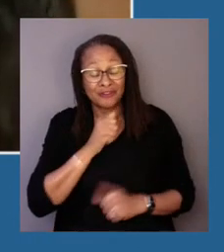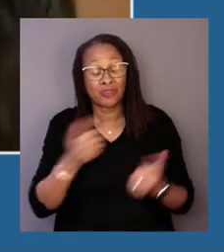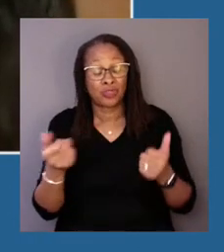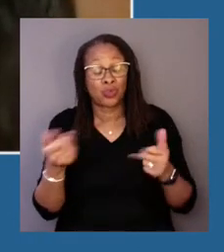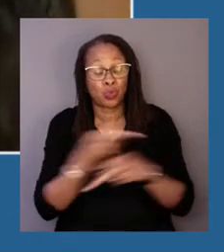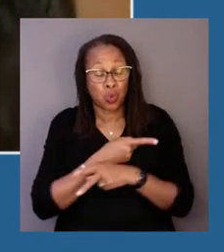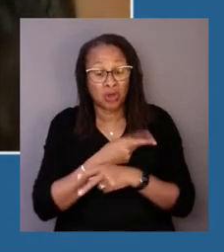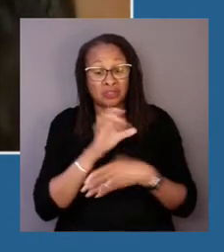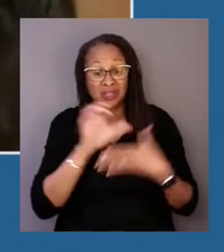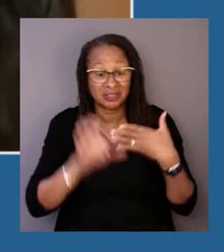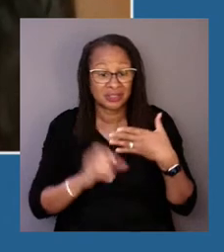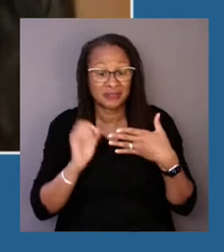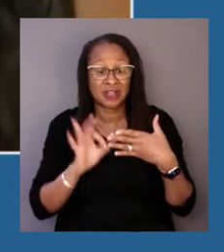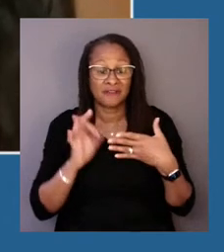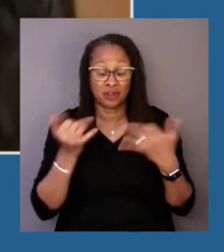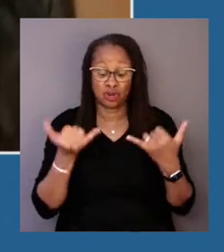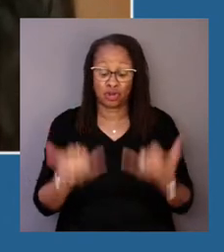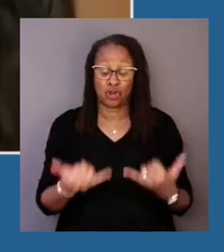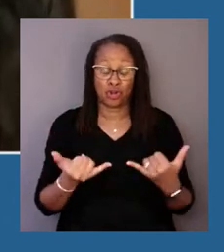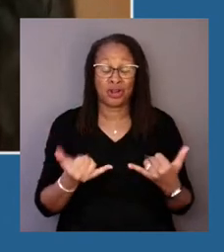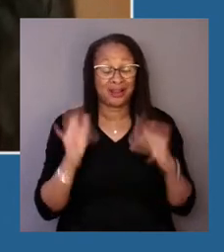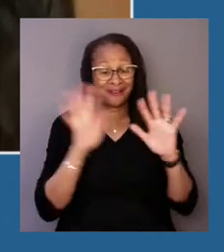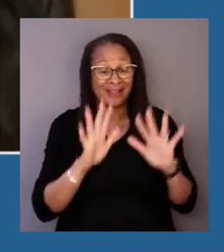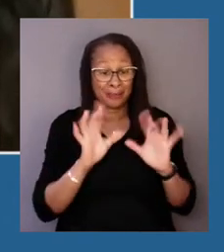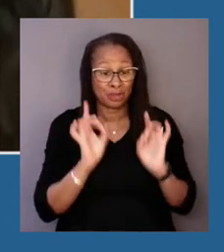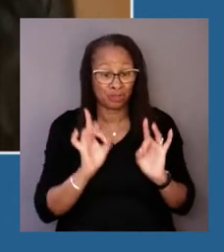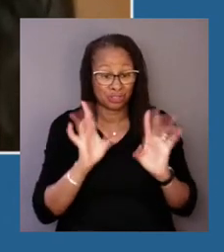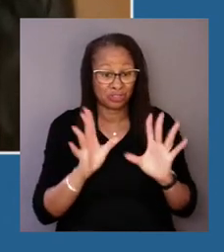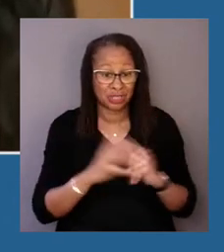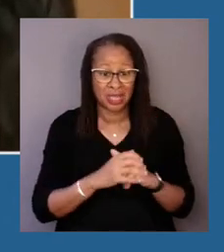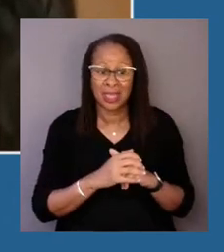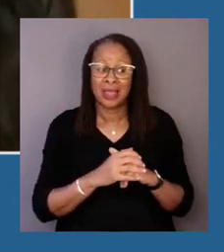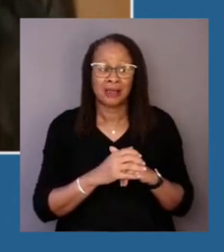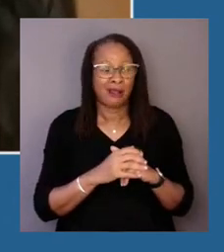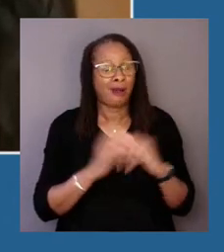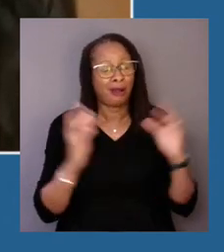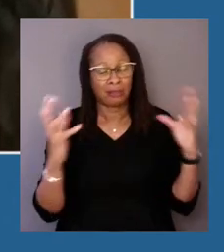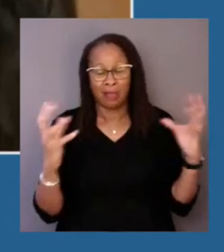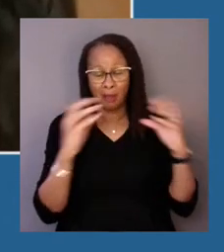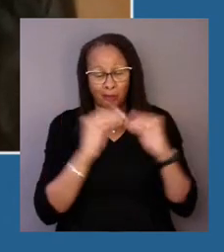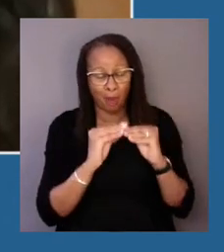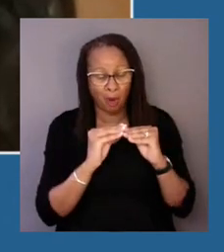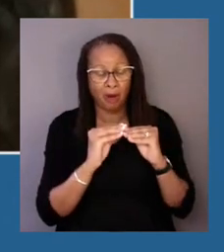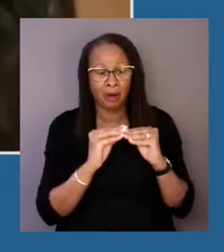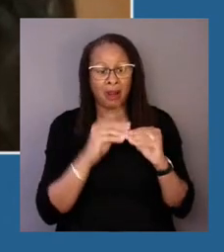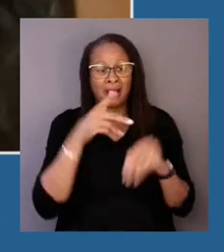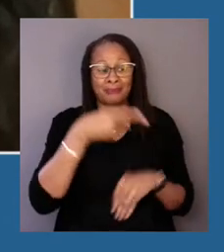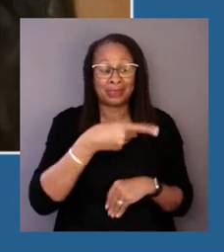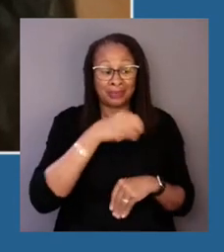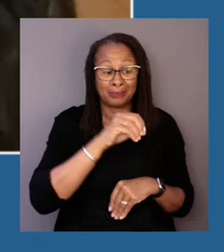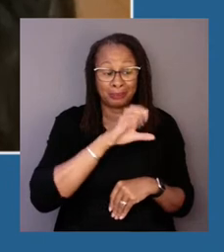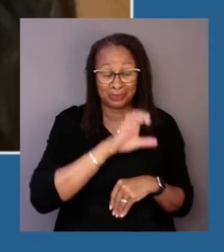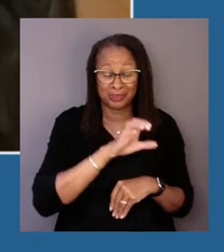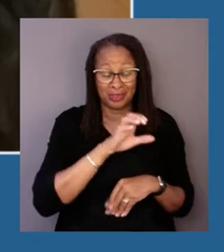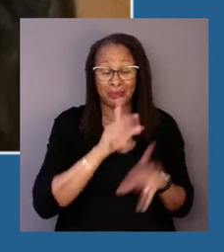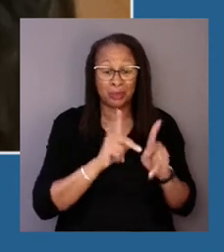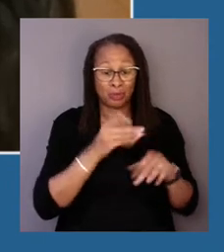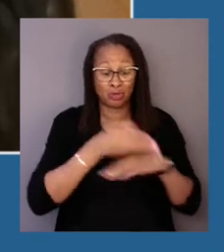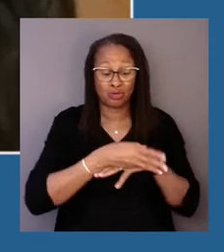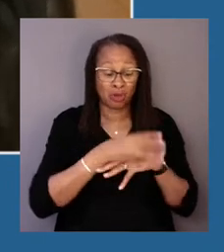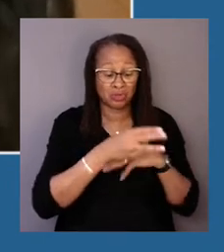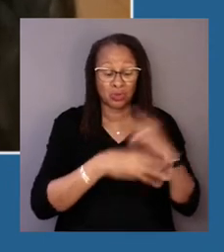of our current climate crisis are disproportionately people of color around the globe and women as